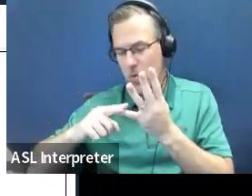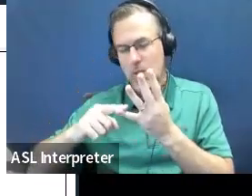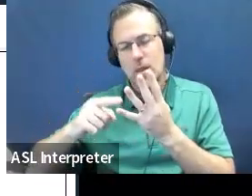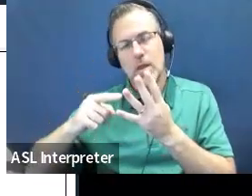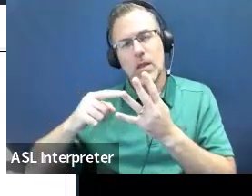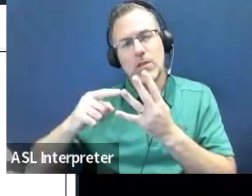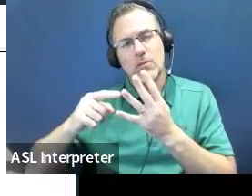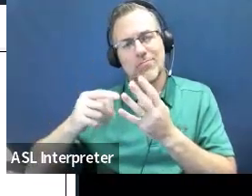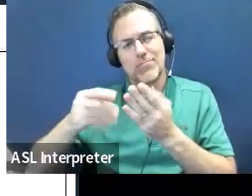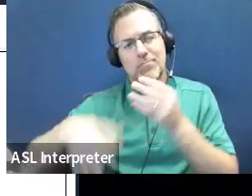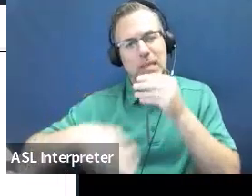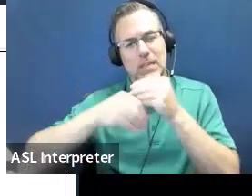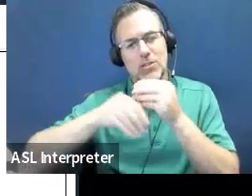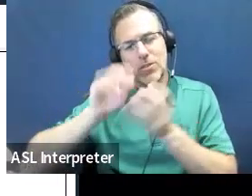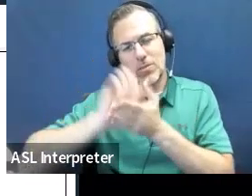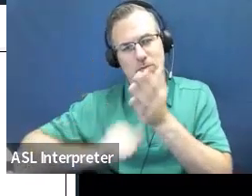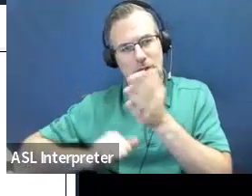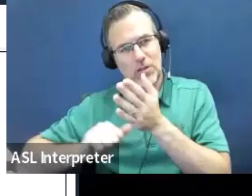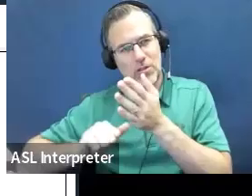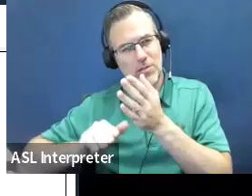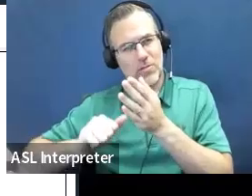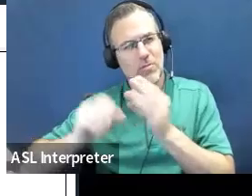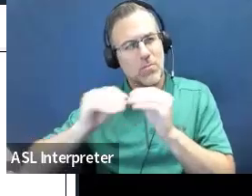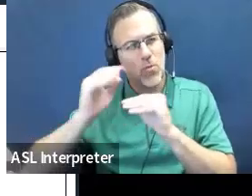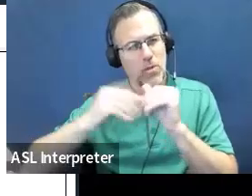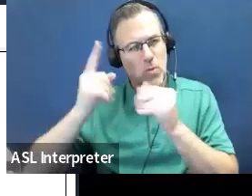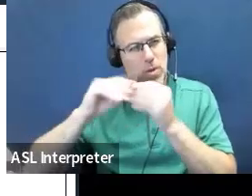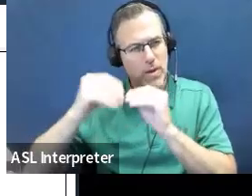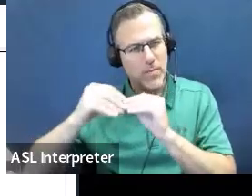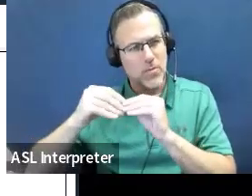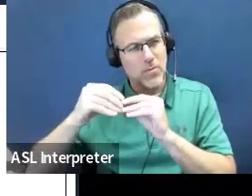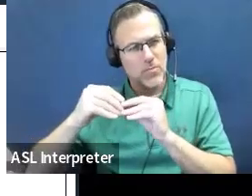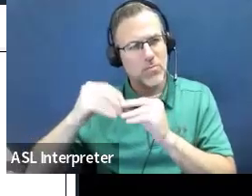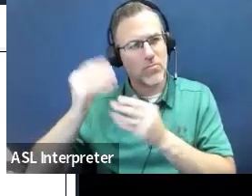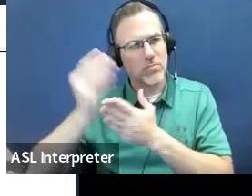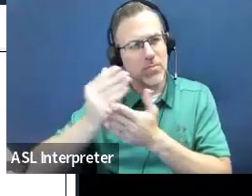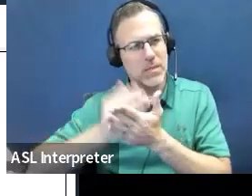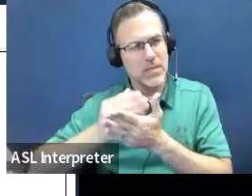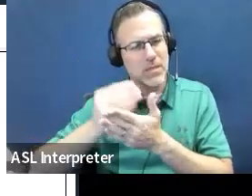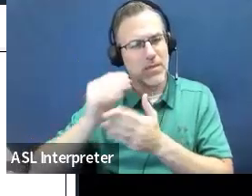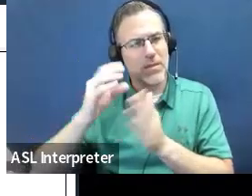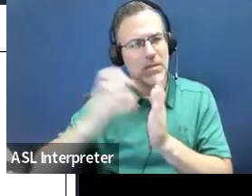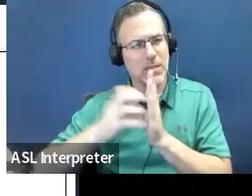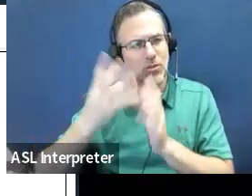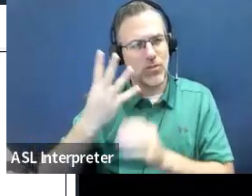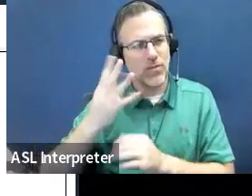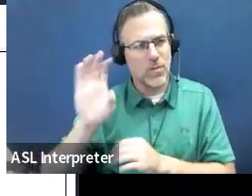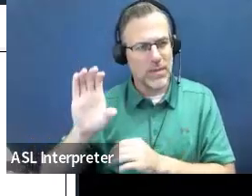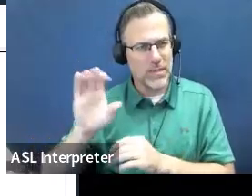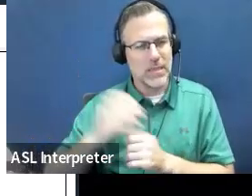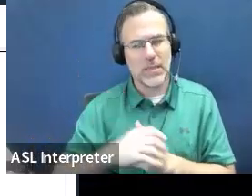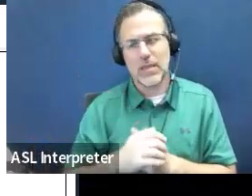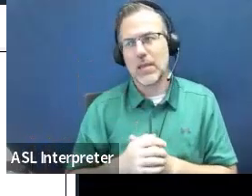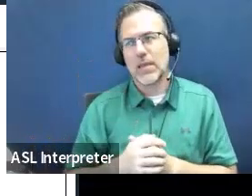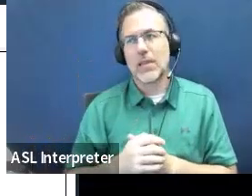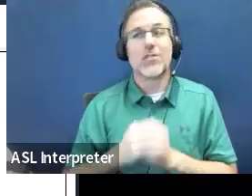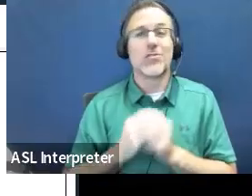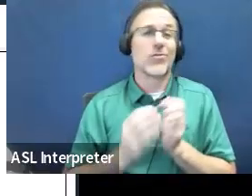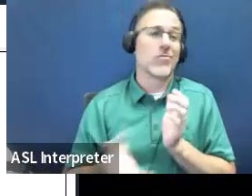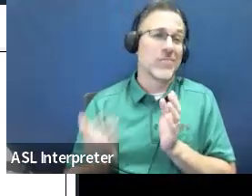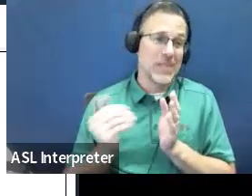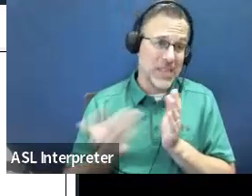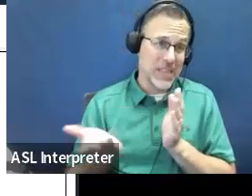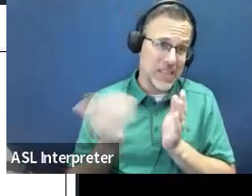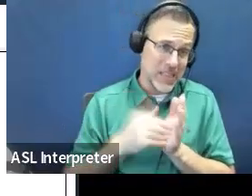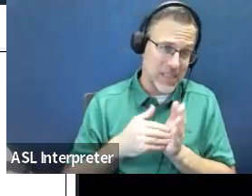multi-digit addition subtraction gap listed in section 4C. So just being very clear that whatever's listed